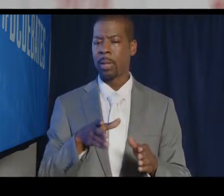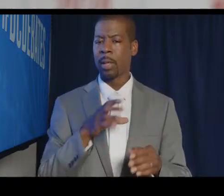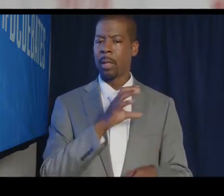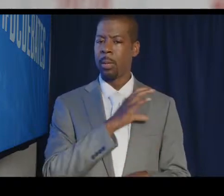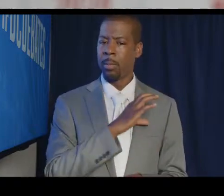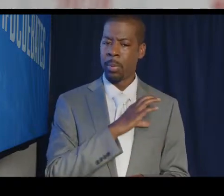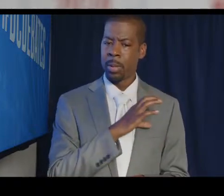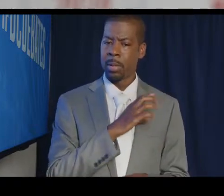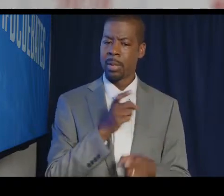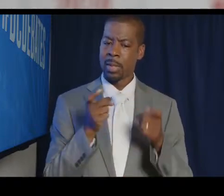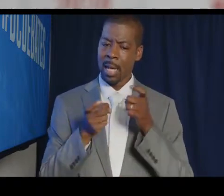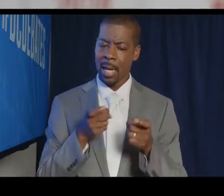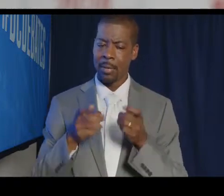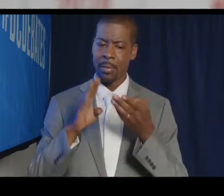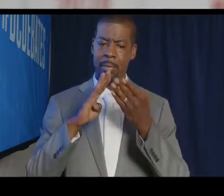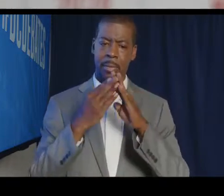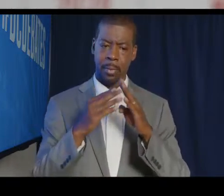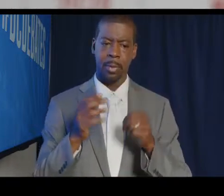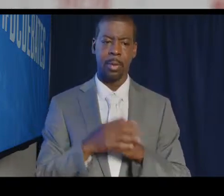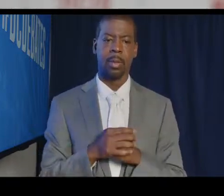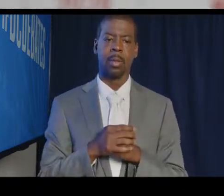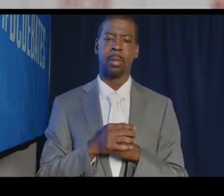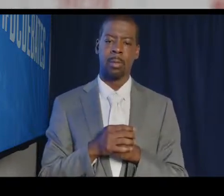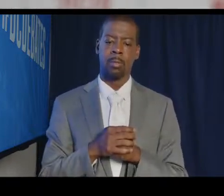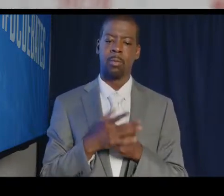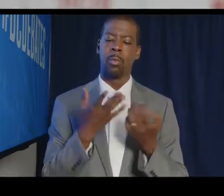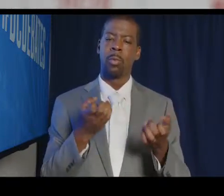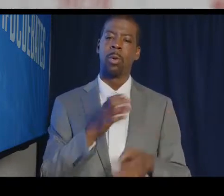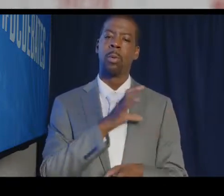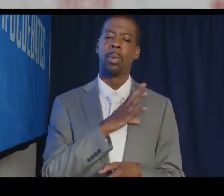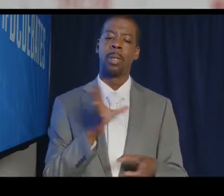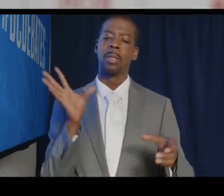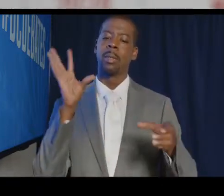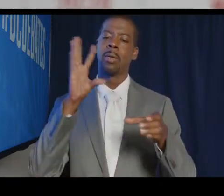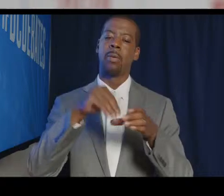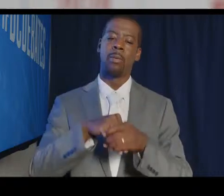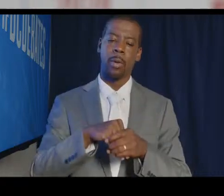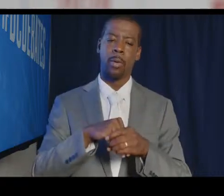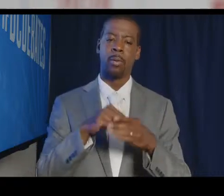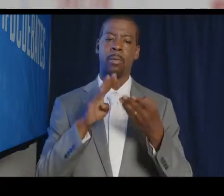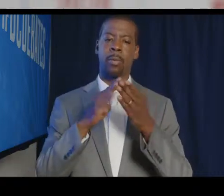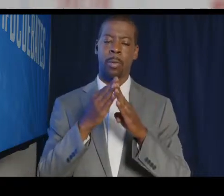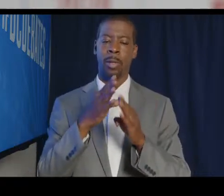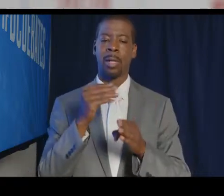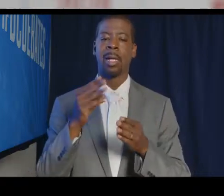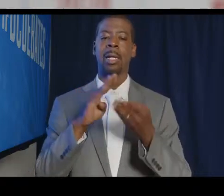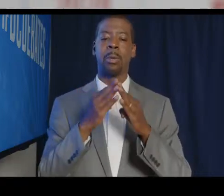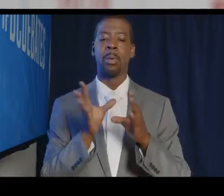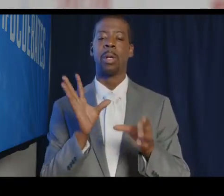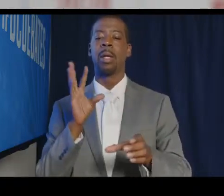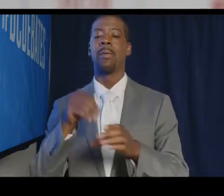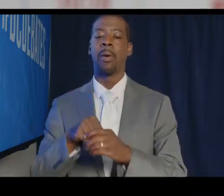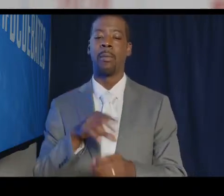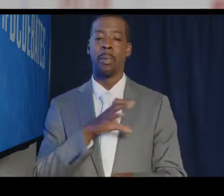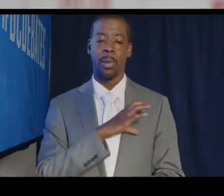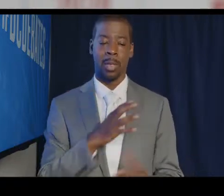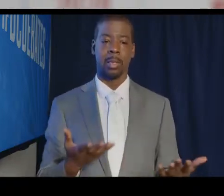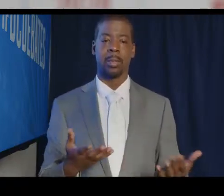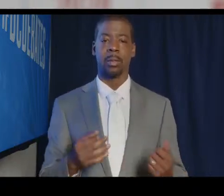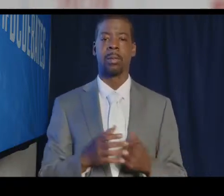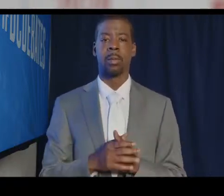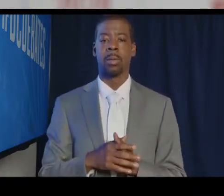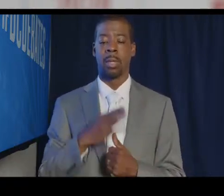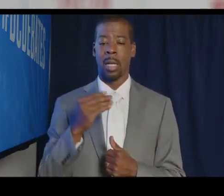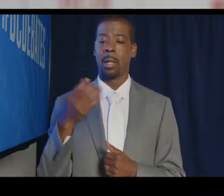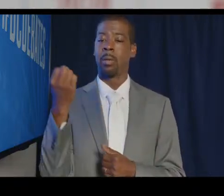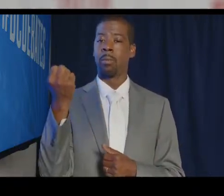make it better. What's going to make it better is the police being a part of the community and the community being a part of the police force and having accountability to police officers when they go